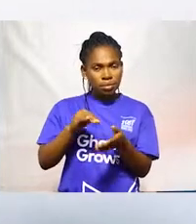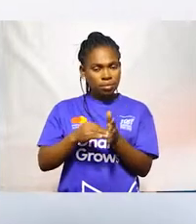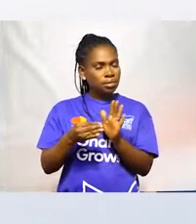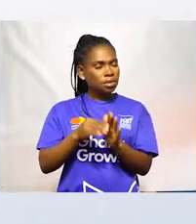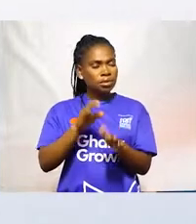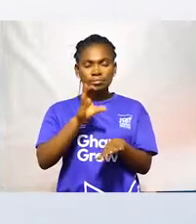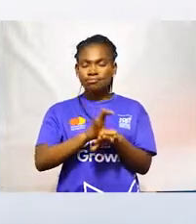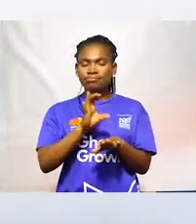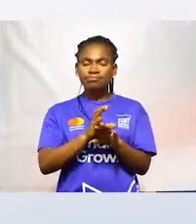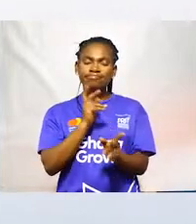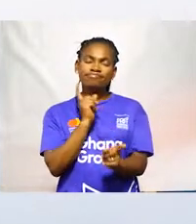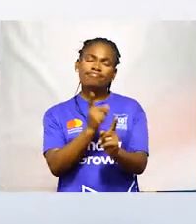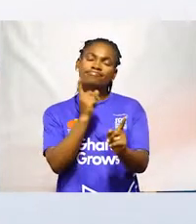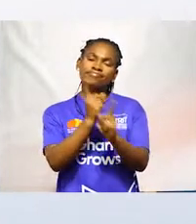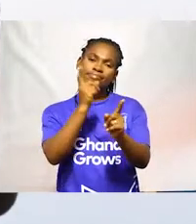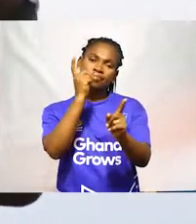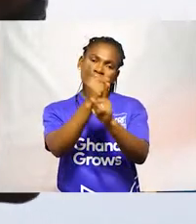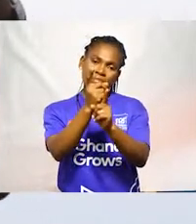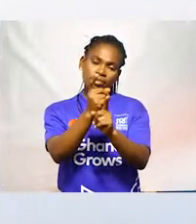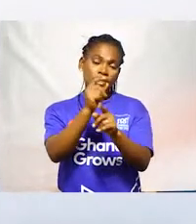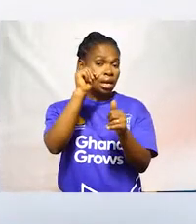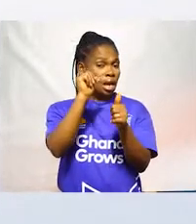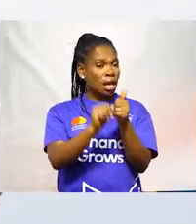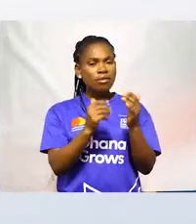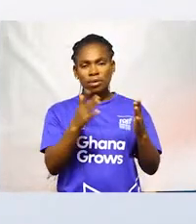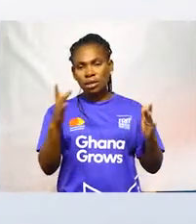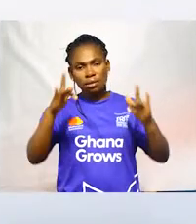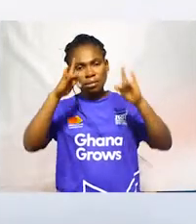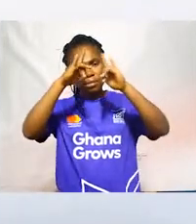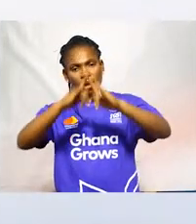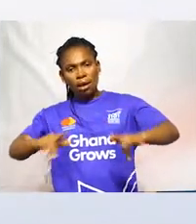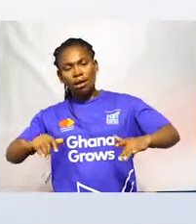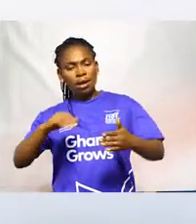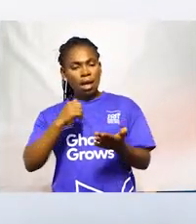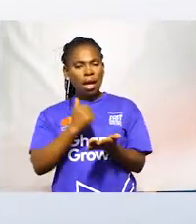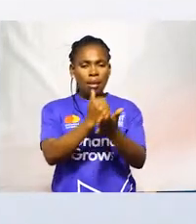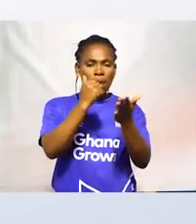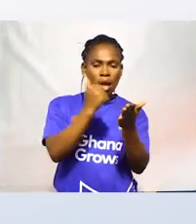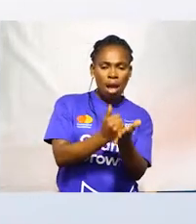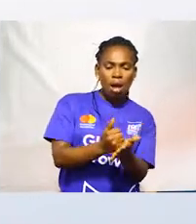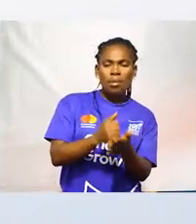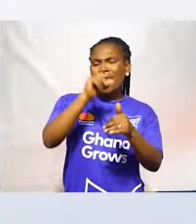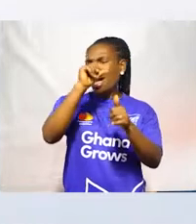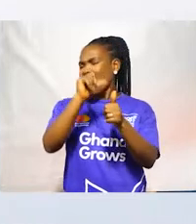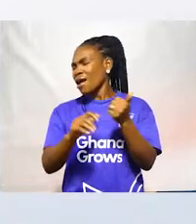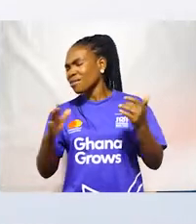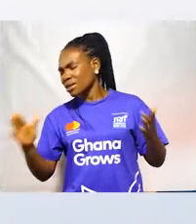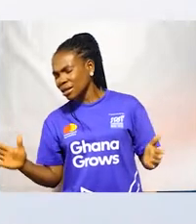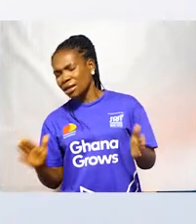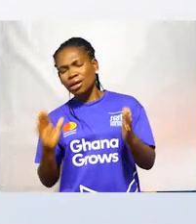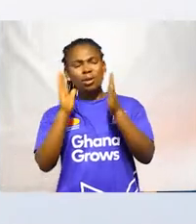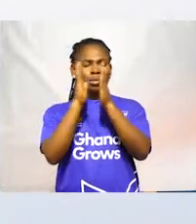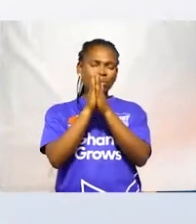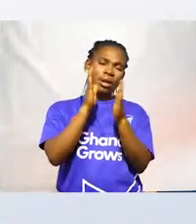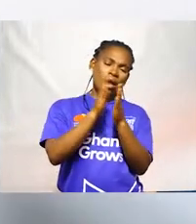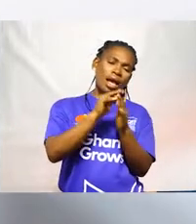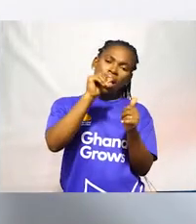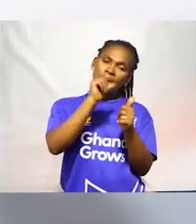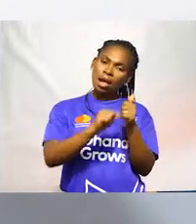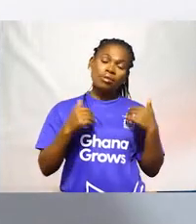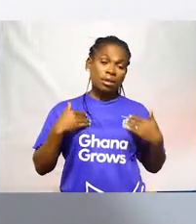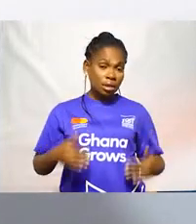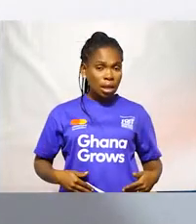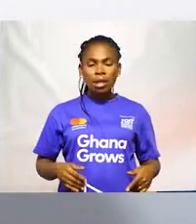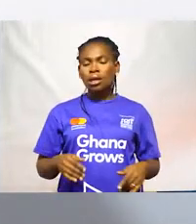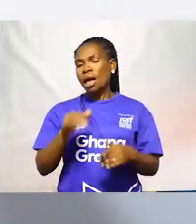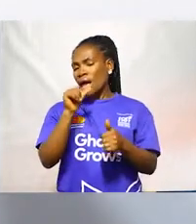boy. Crusade, you find us fixing tents, carrying the chairs, projecting, praying, all that we did. But I never saw